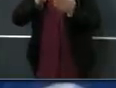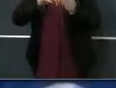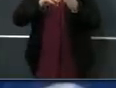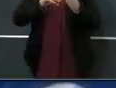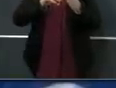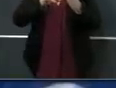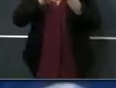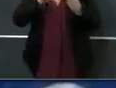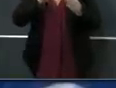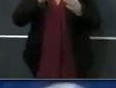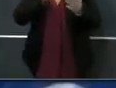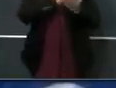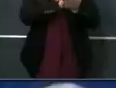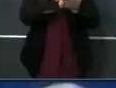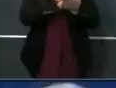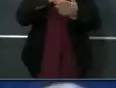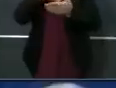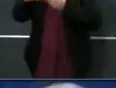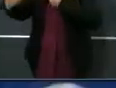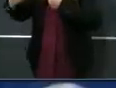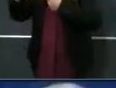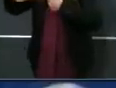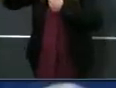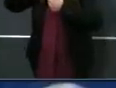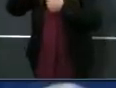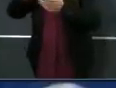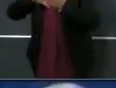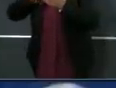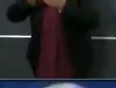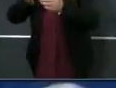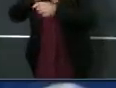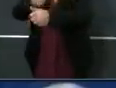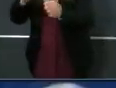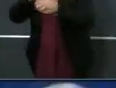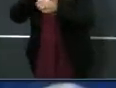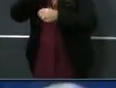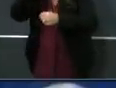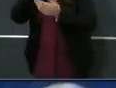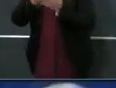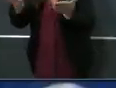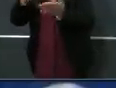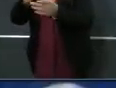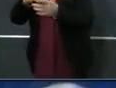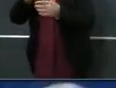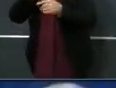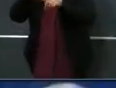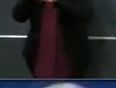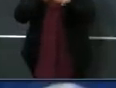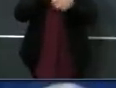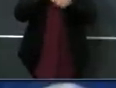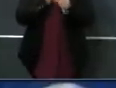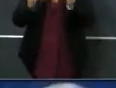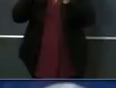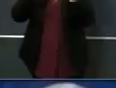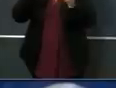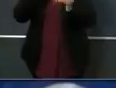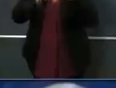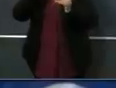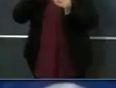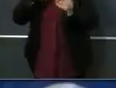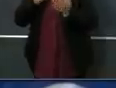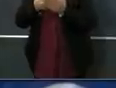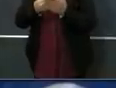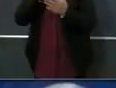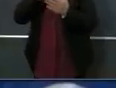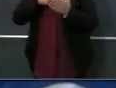just needs to have an equity lens, rural, small districts, and those from a socioeconomic perspective that deserve our